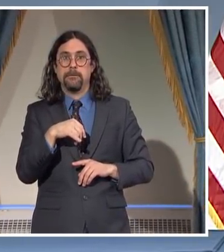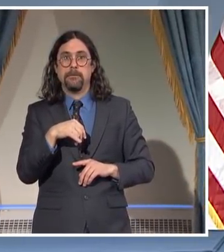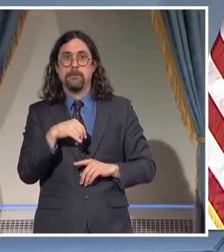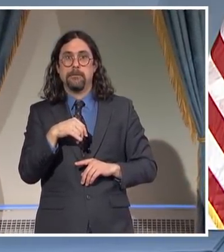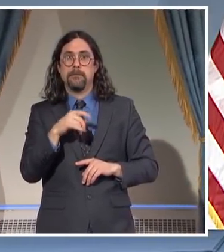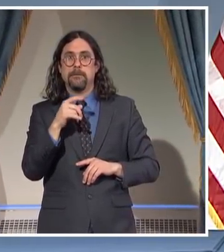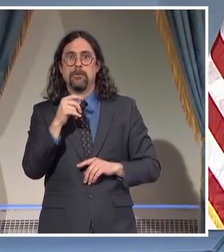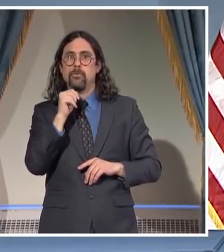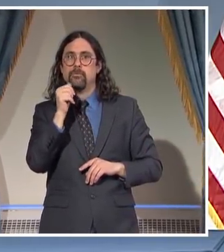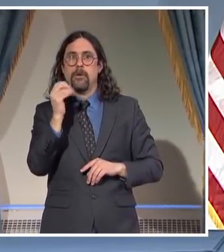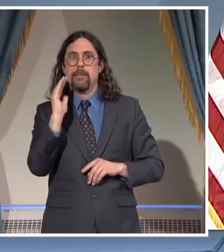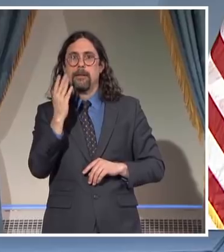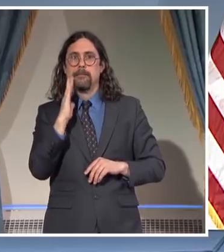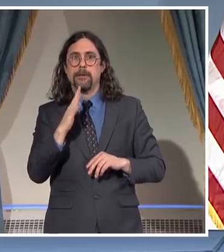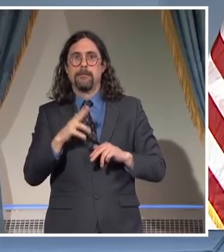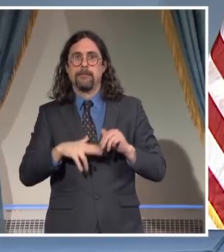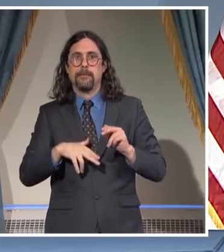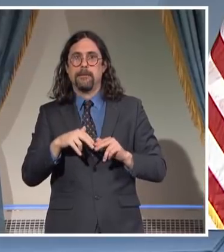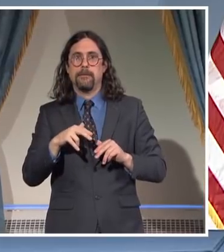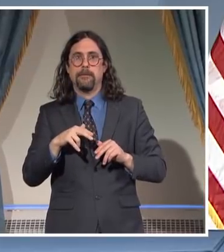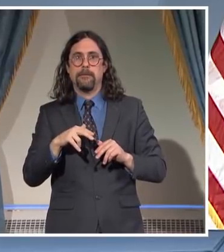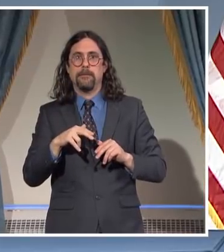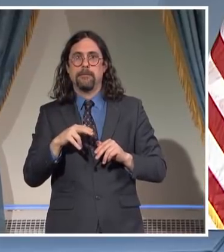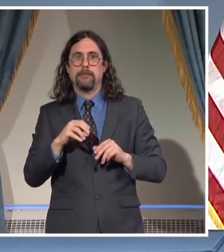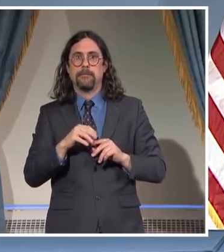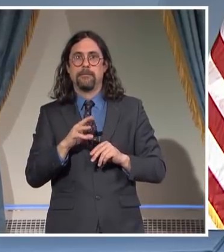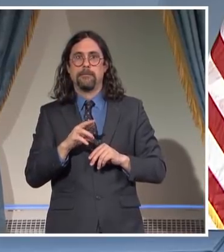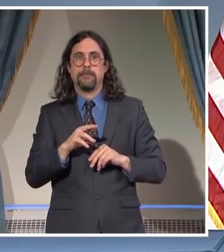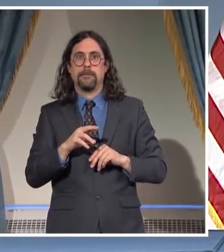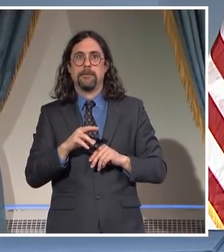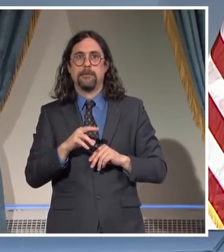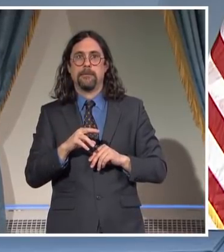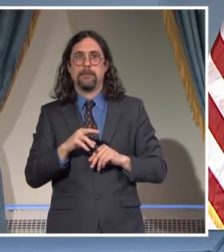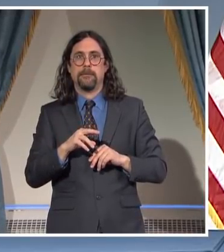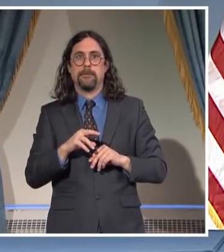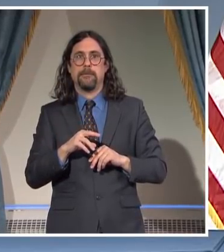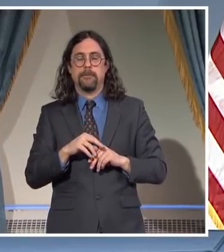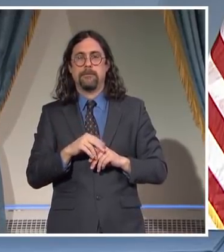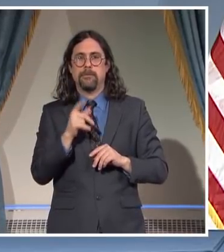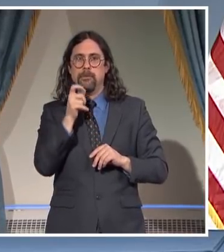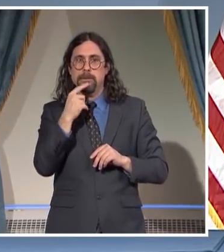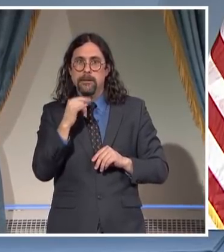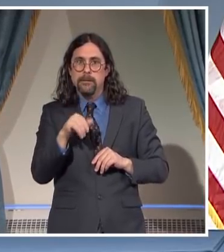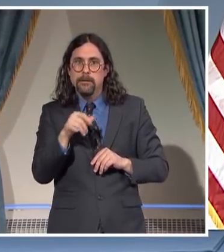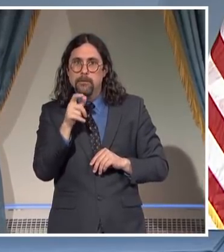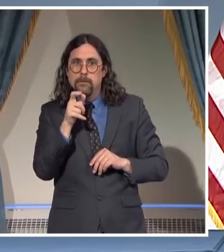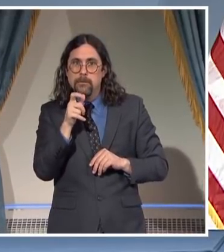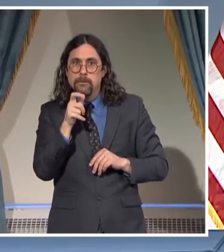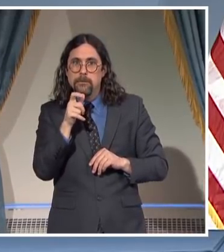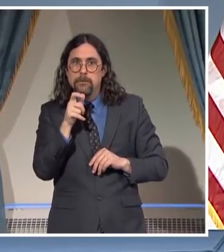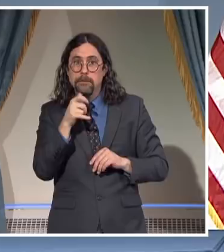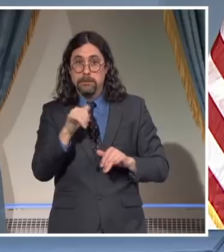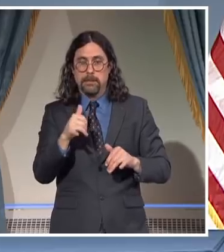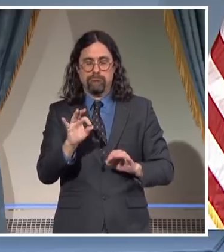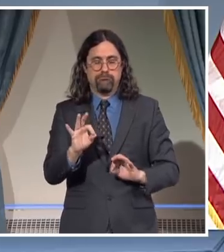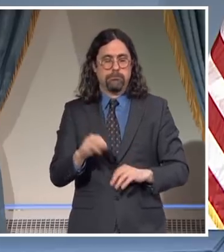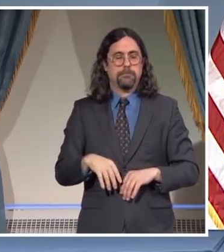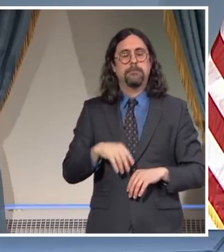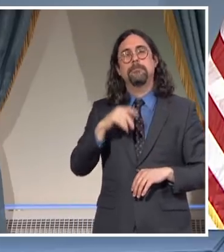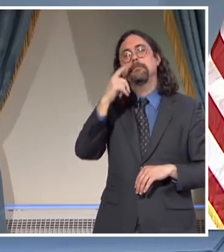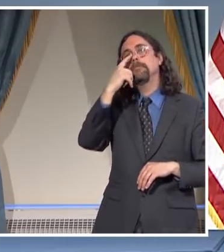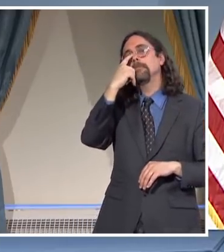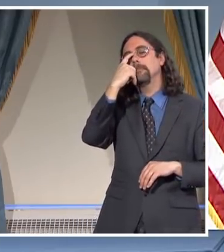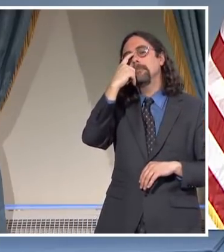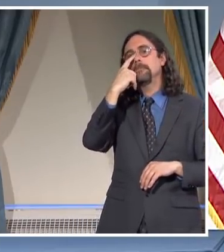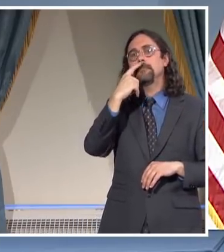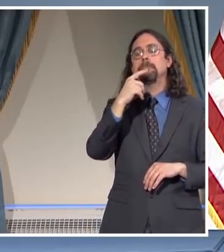to ask about the morgue situation right now in the city. From what I understand from